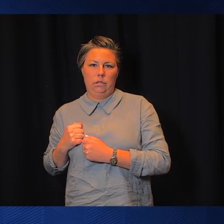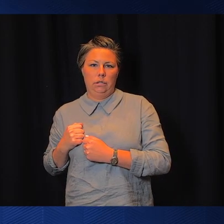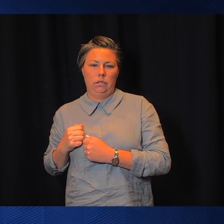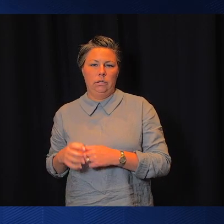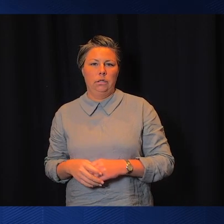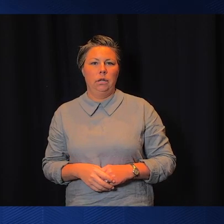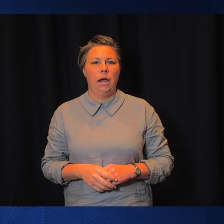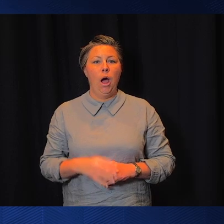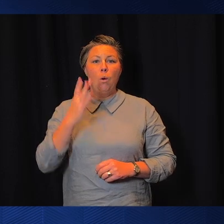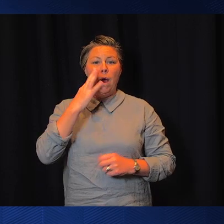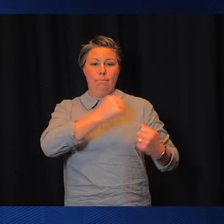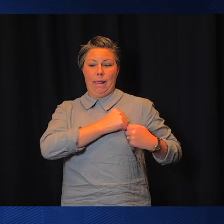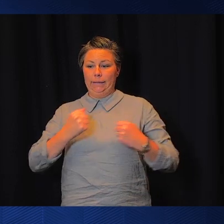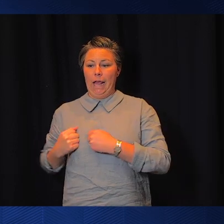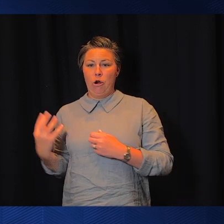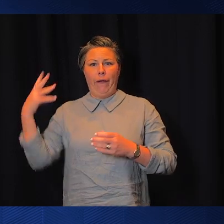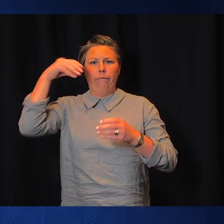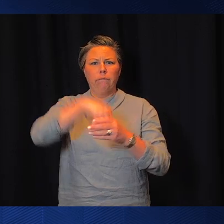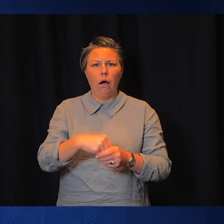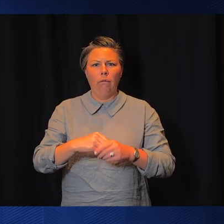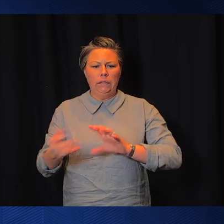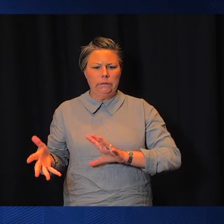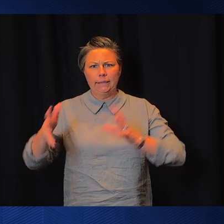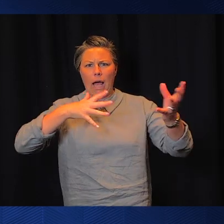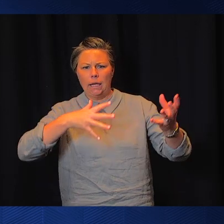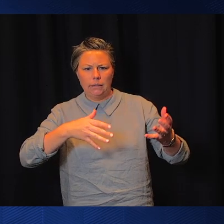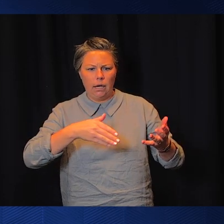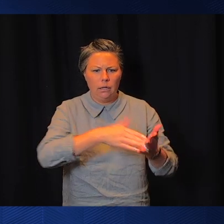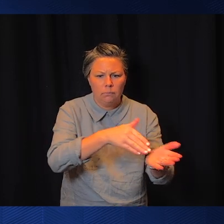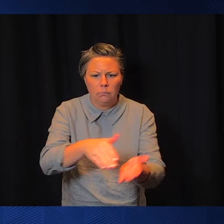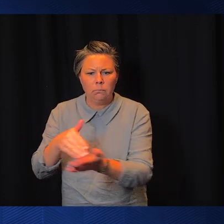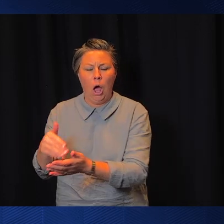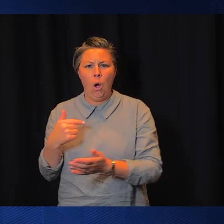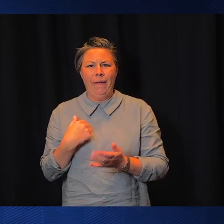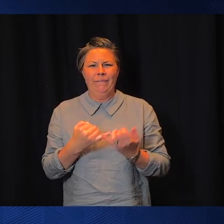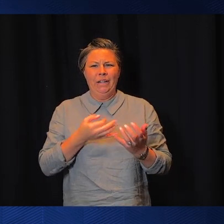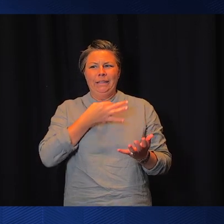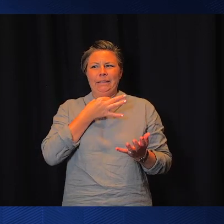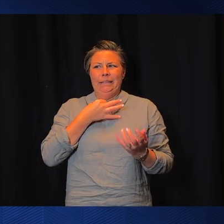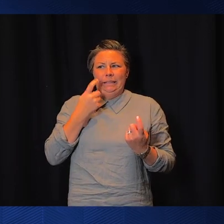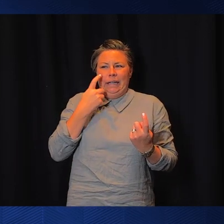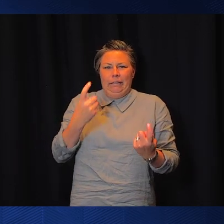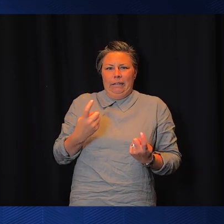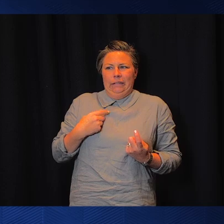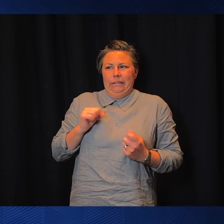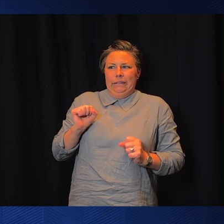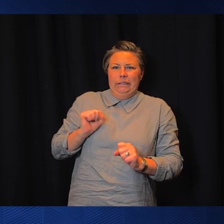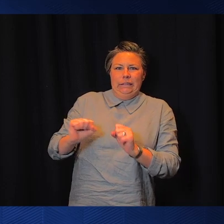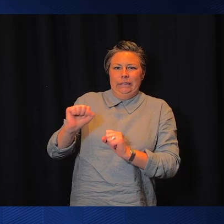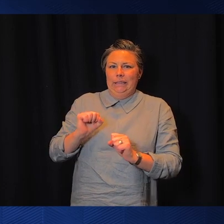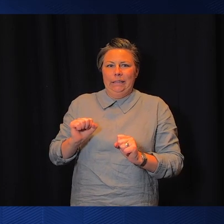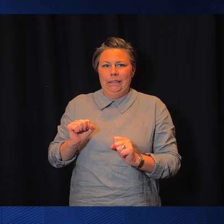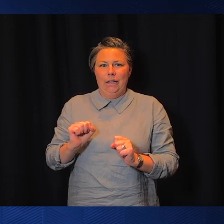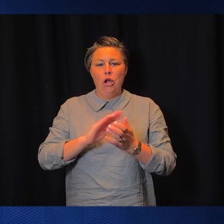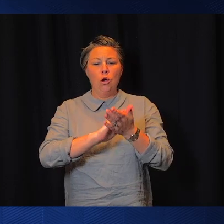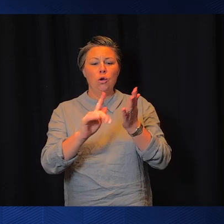management humanitarian is something that we watch very cautiously. Because in the area of humanitarian, you would